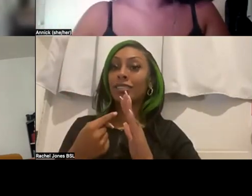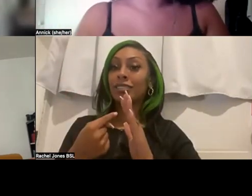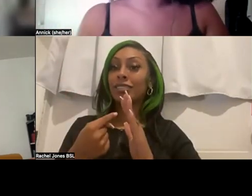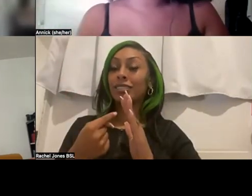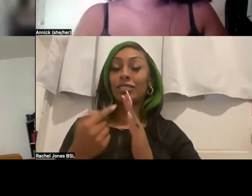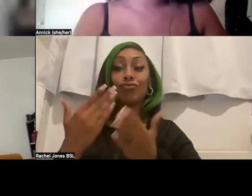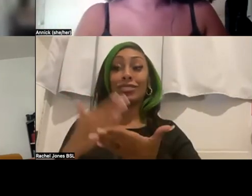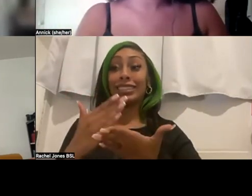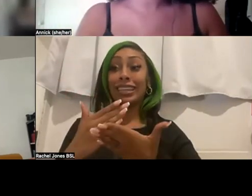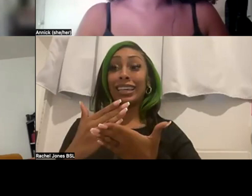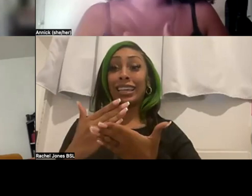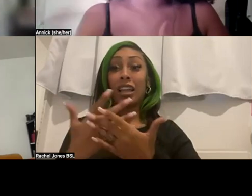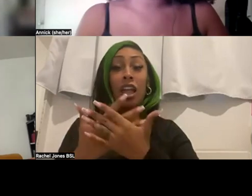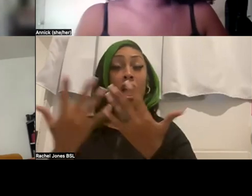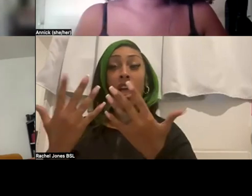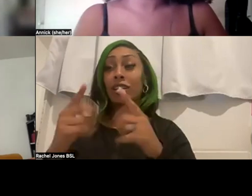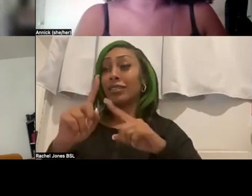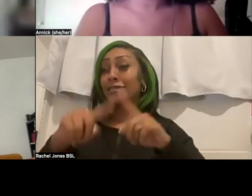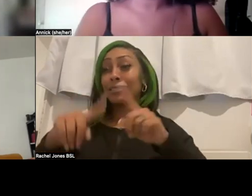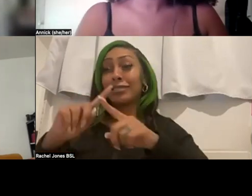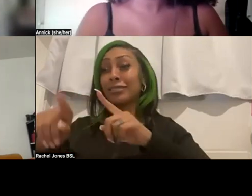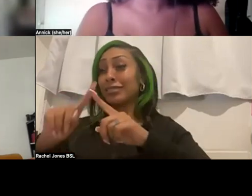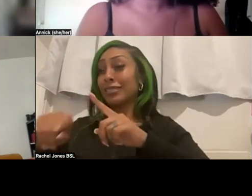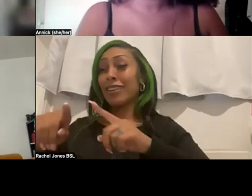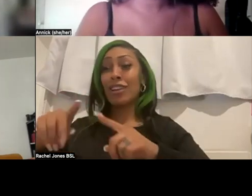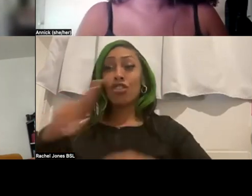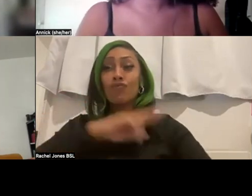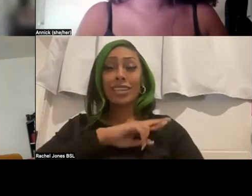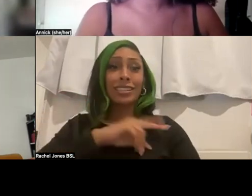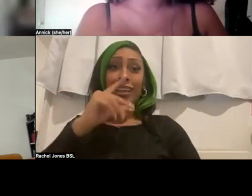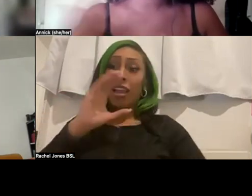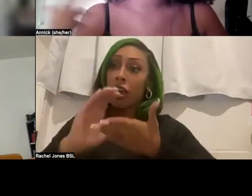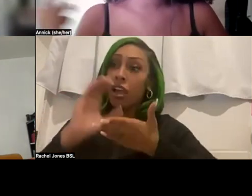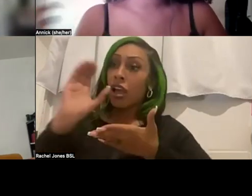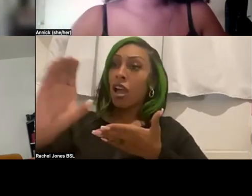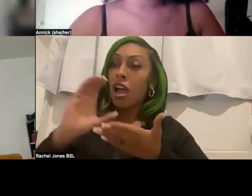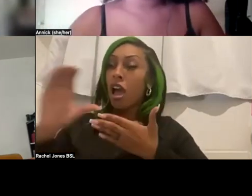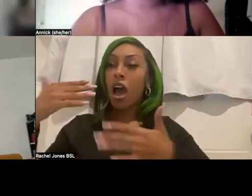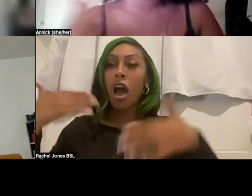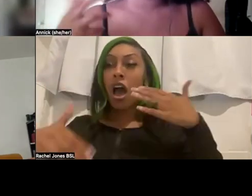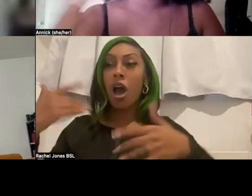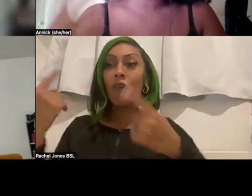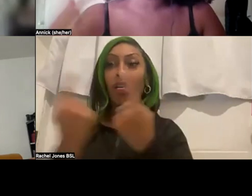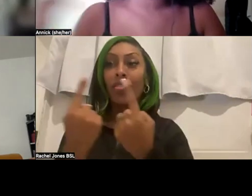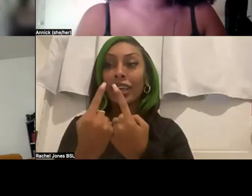for a lot of different reasons, tend to contribute to very harmful things in our society, such as the